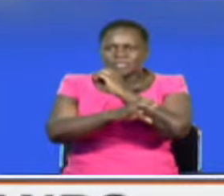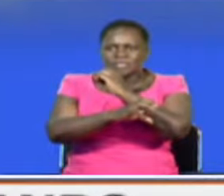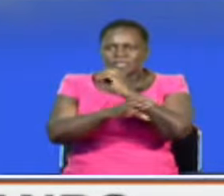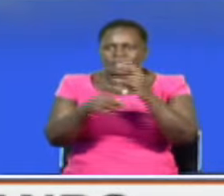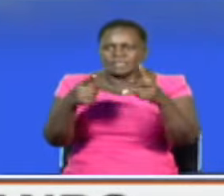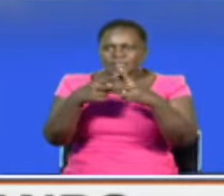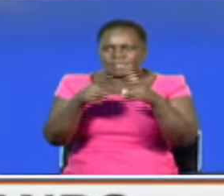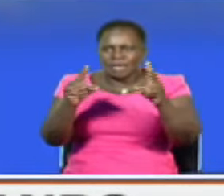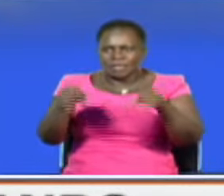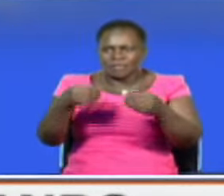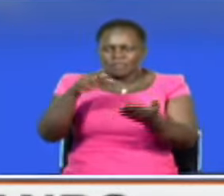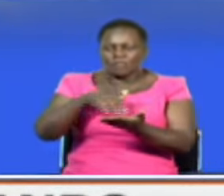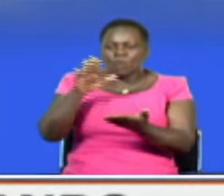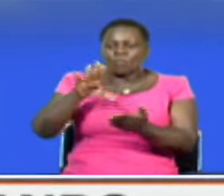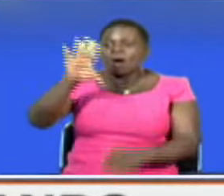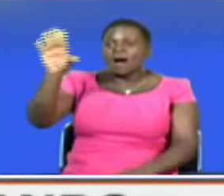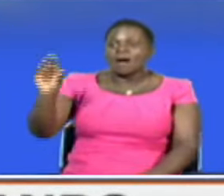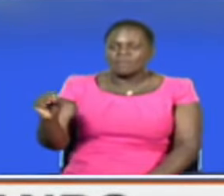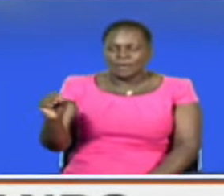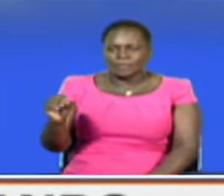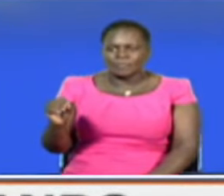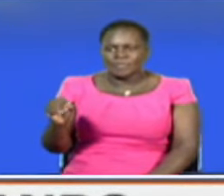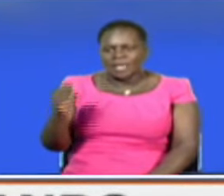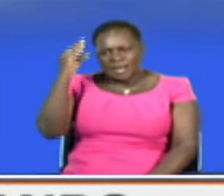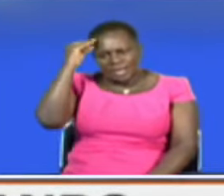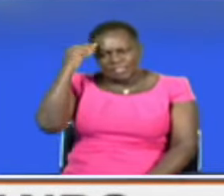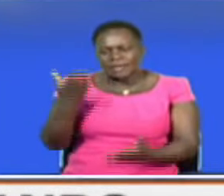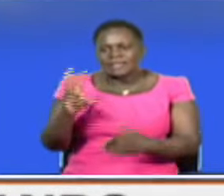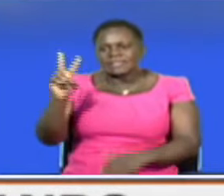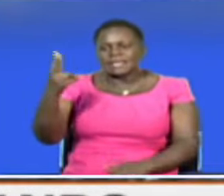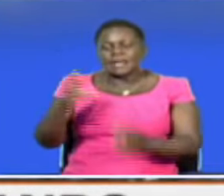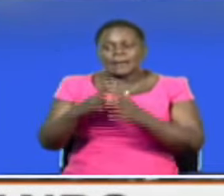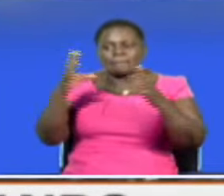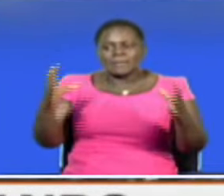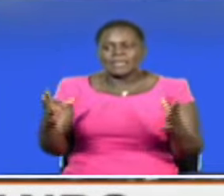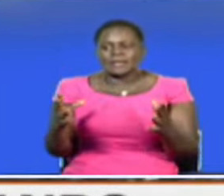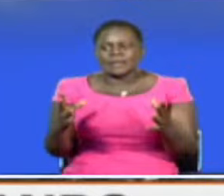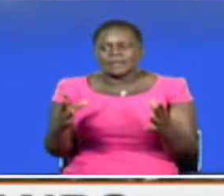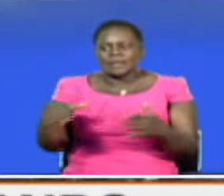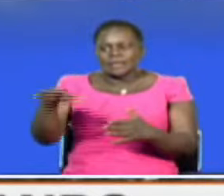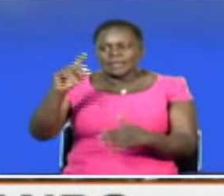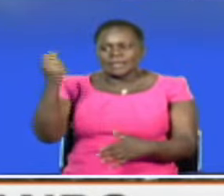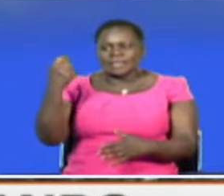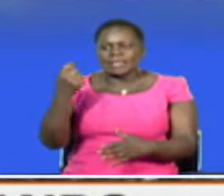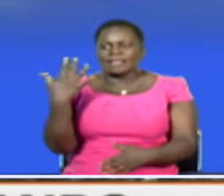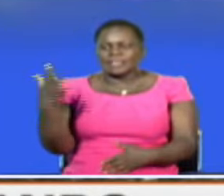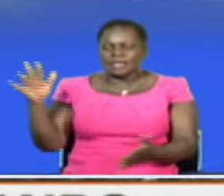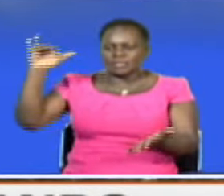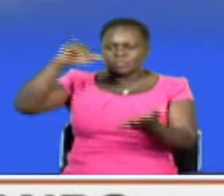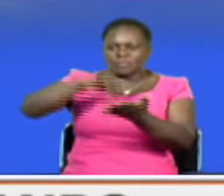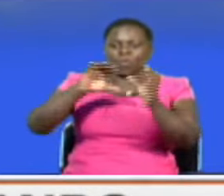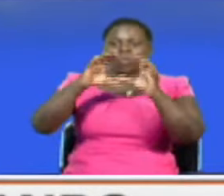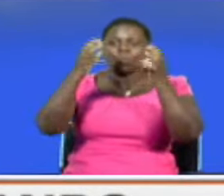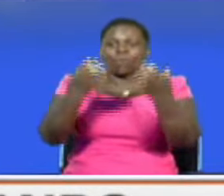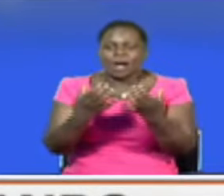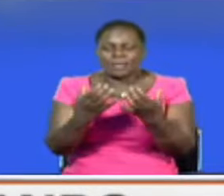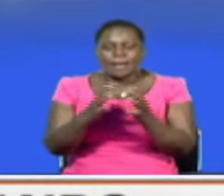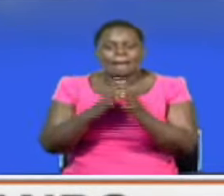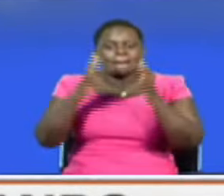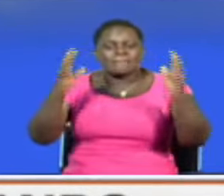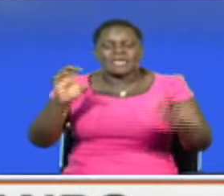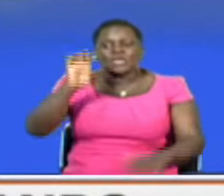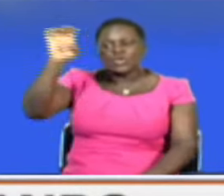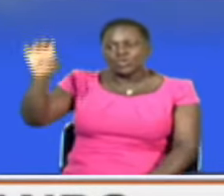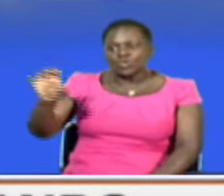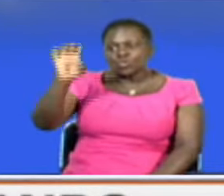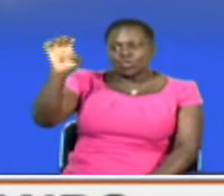will start eating more and more avocados. Netherlands is now the second largest destination of Kenyan exports in the world and the largest in